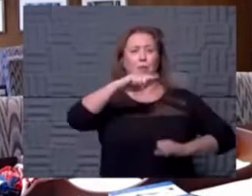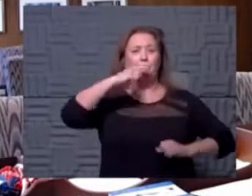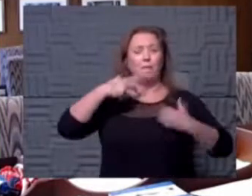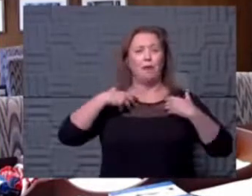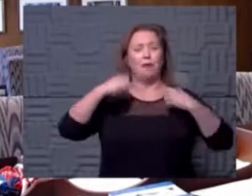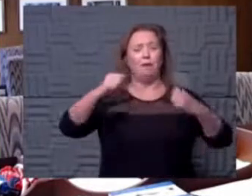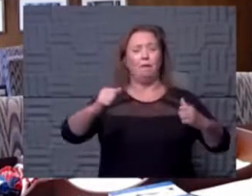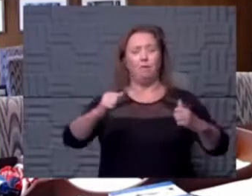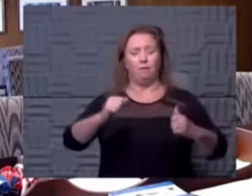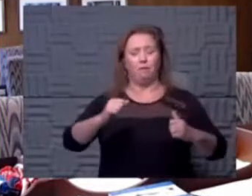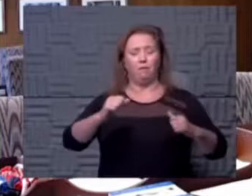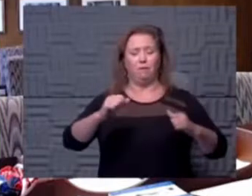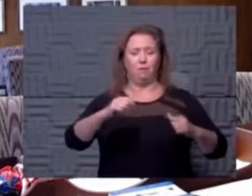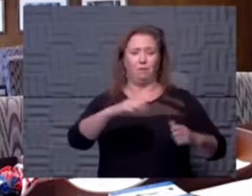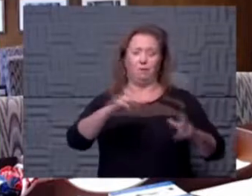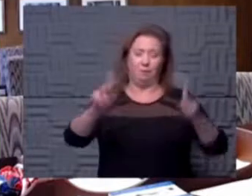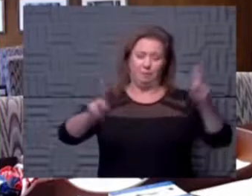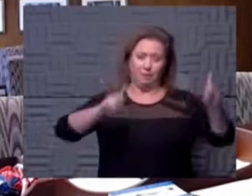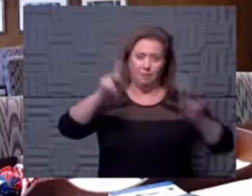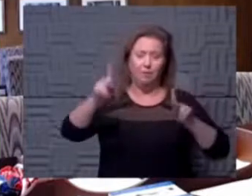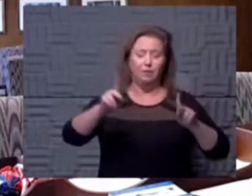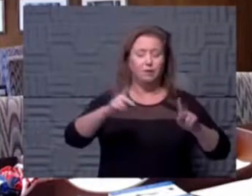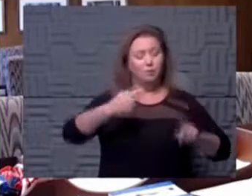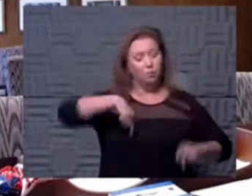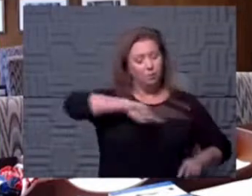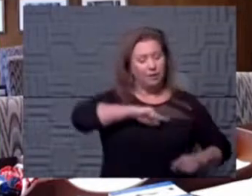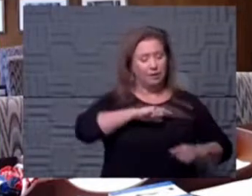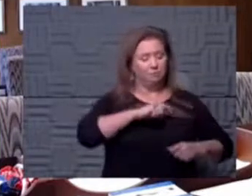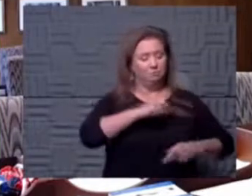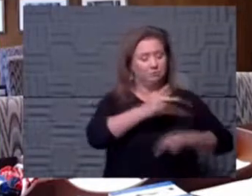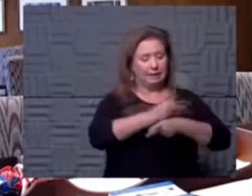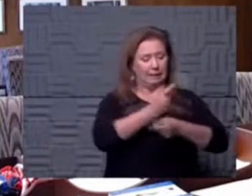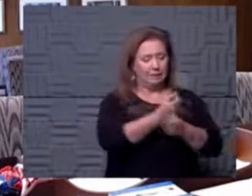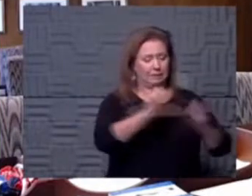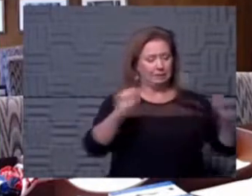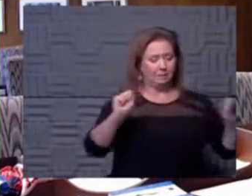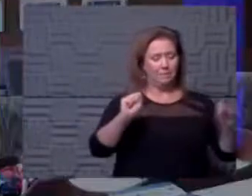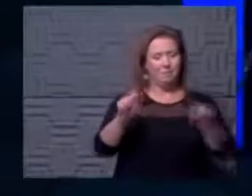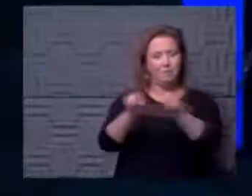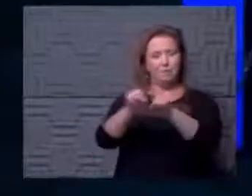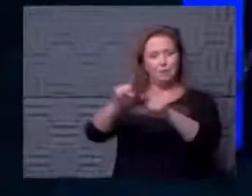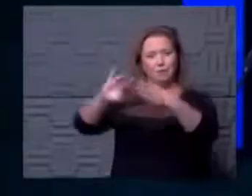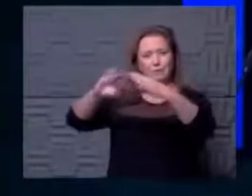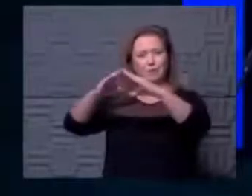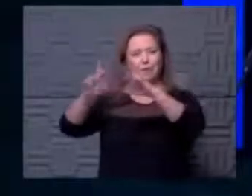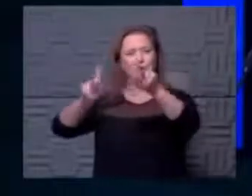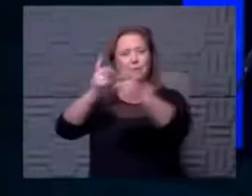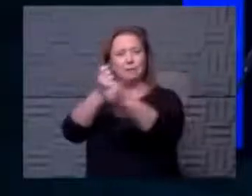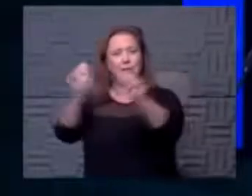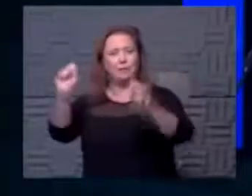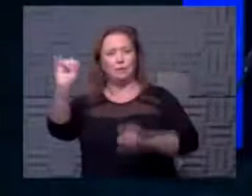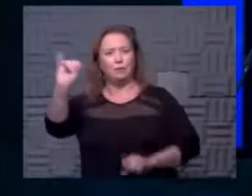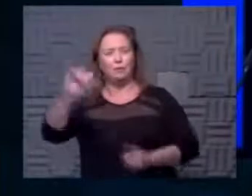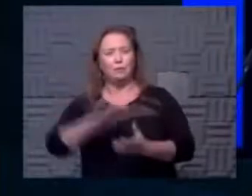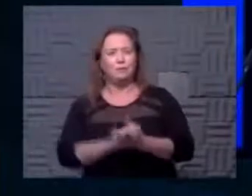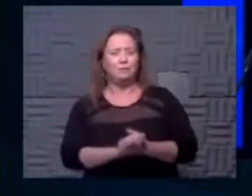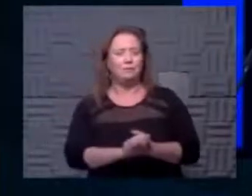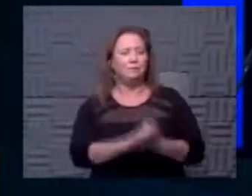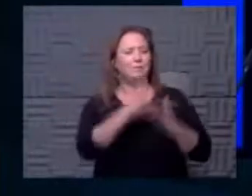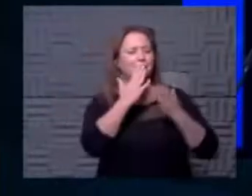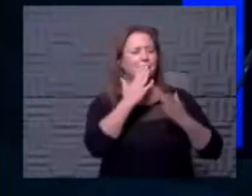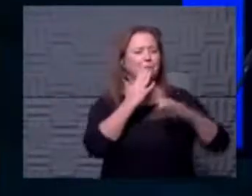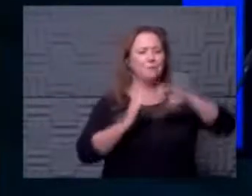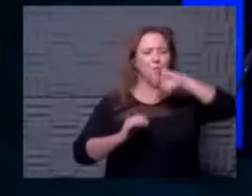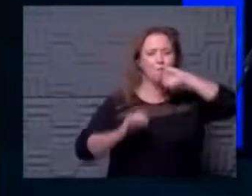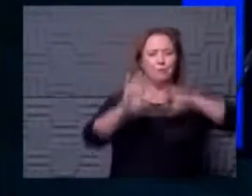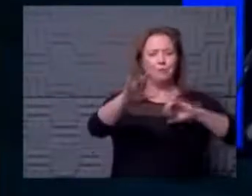to keep not only ourselves safe, but others in the community safe as well. Thank you very much for that,